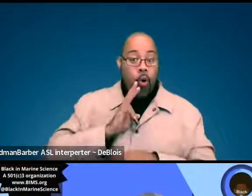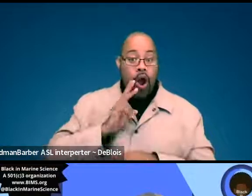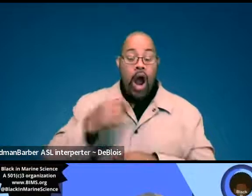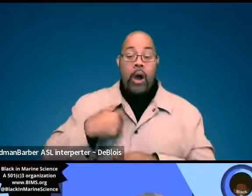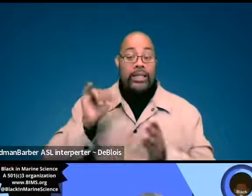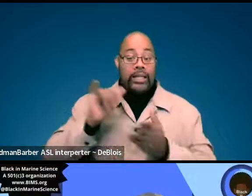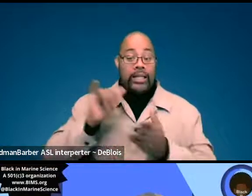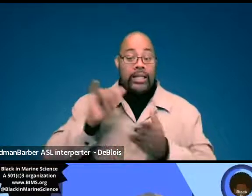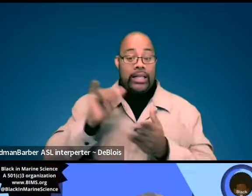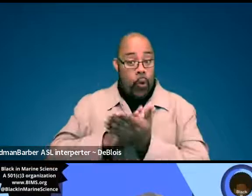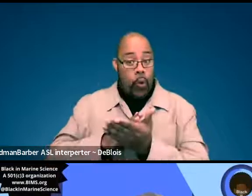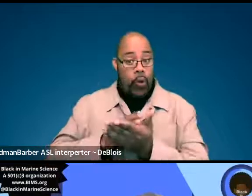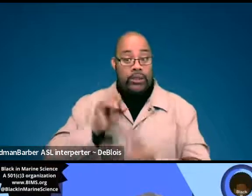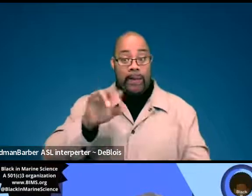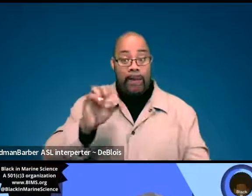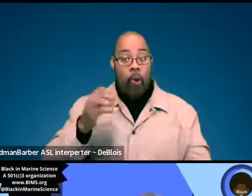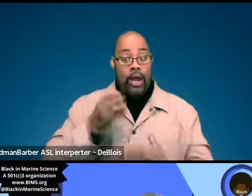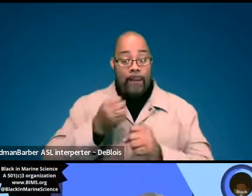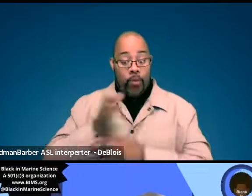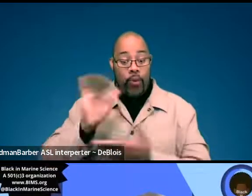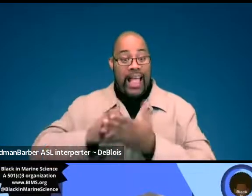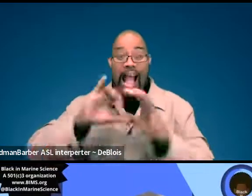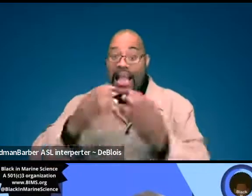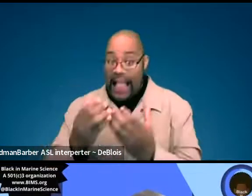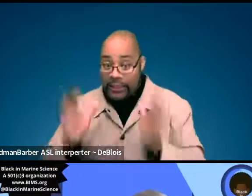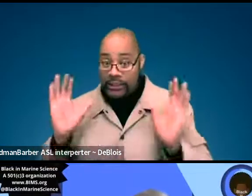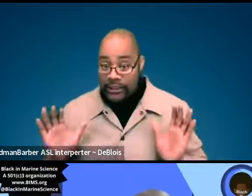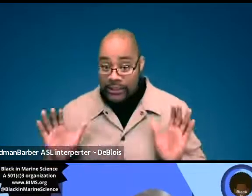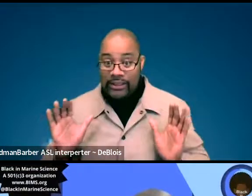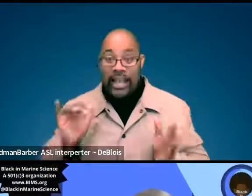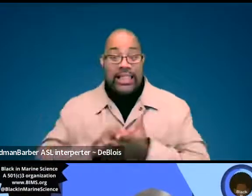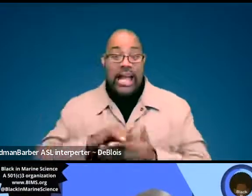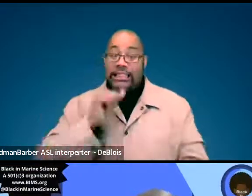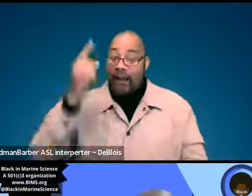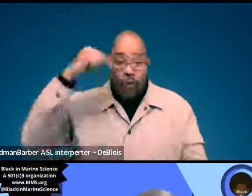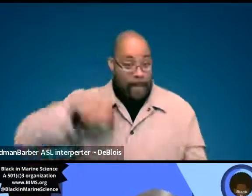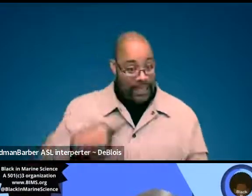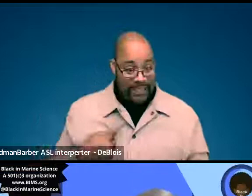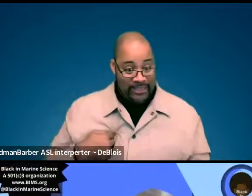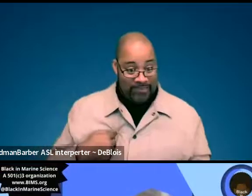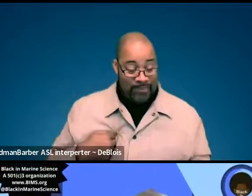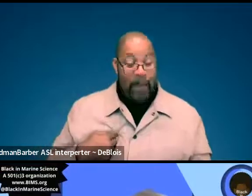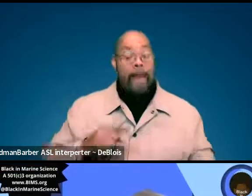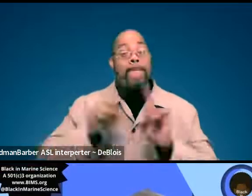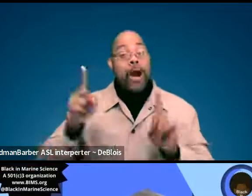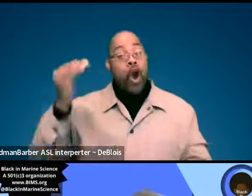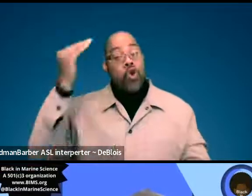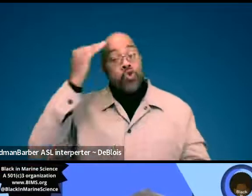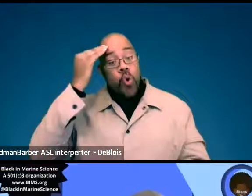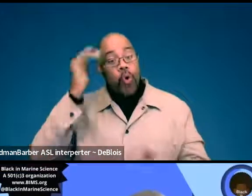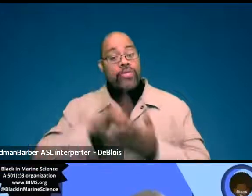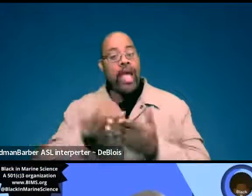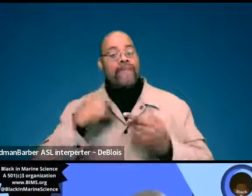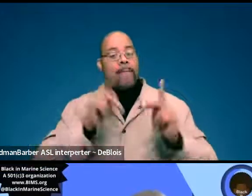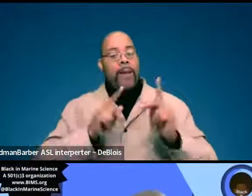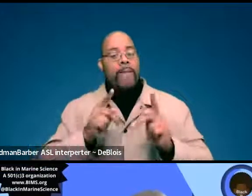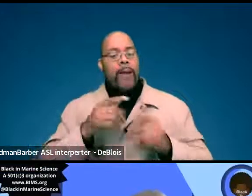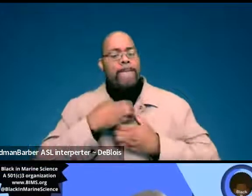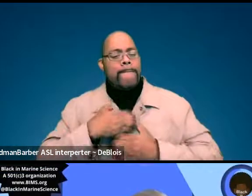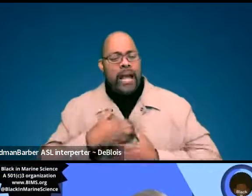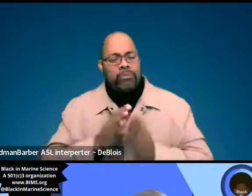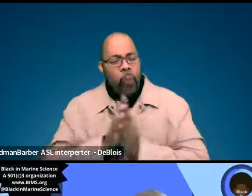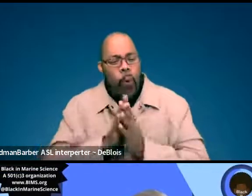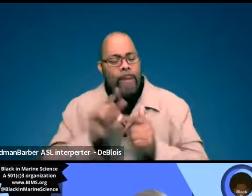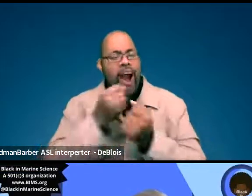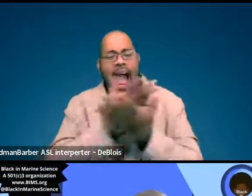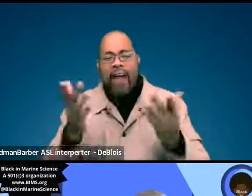it at school. Symone got me through that class. Okay. That was not for me. But to know like there are people passionate about literally